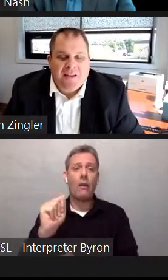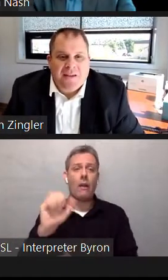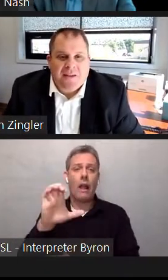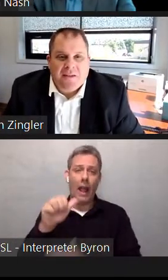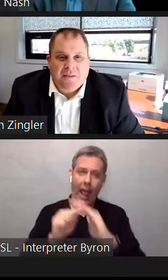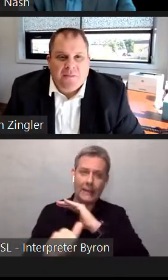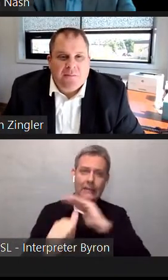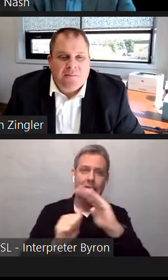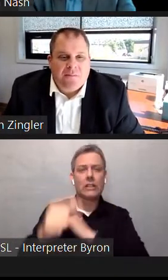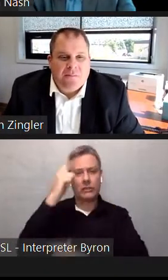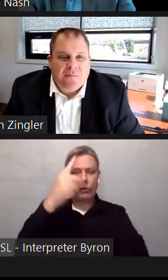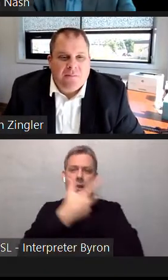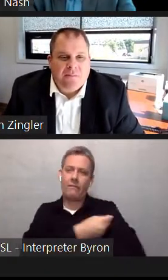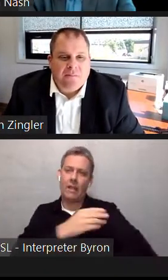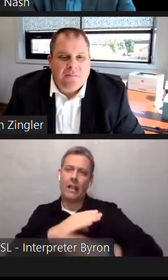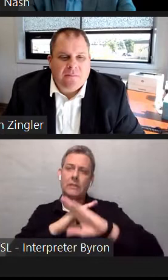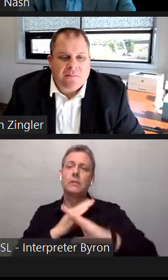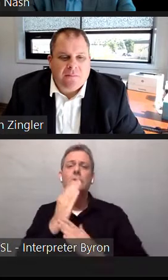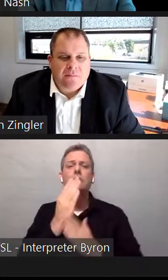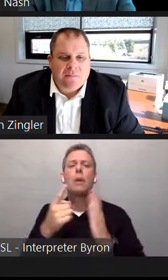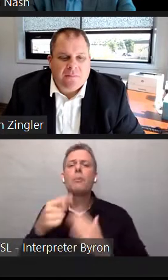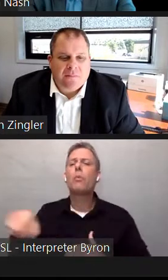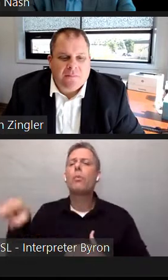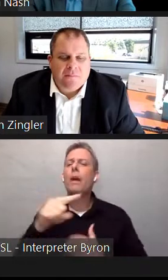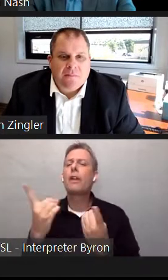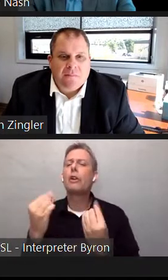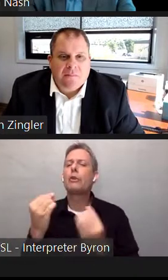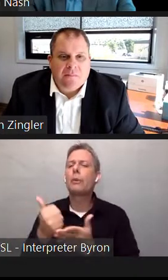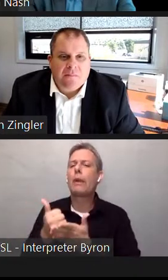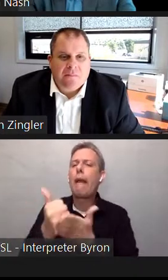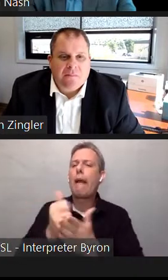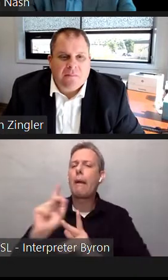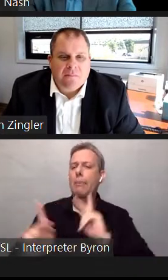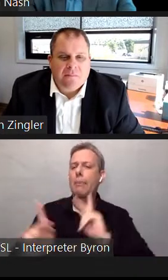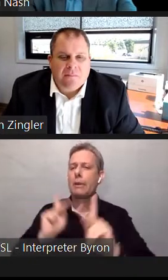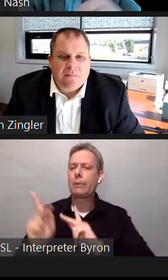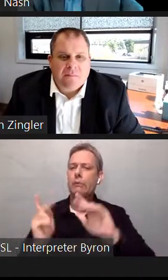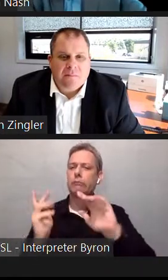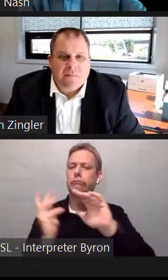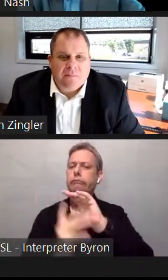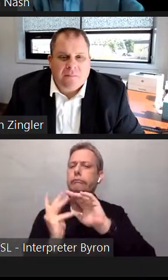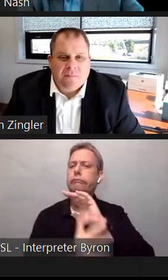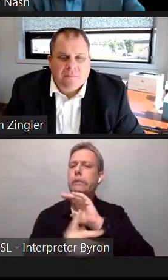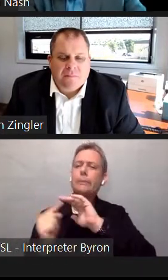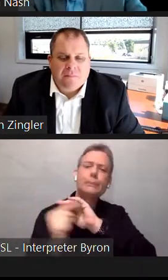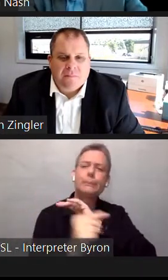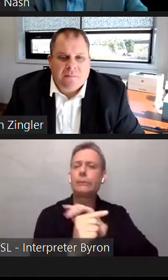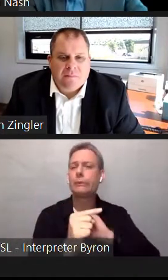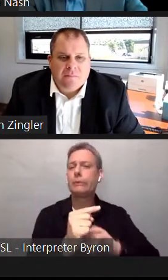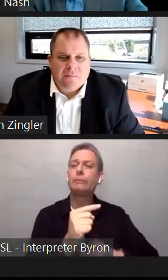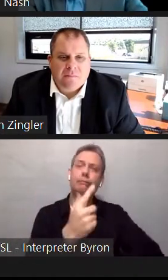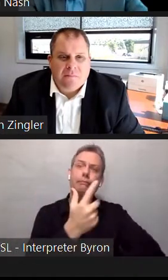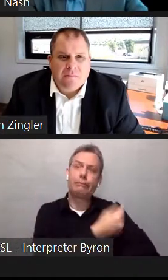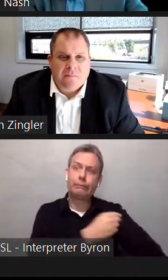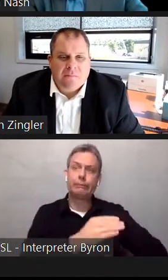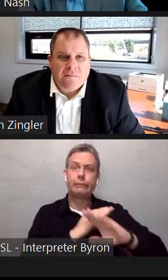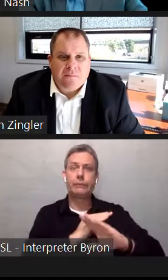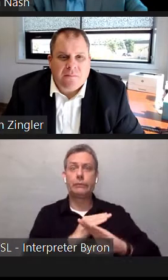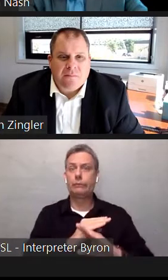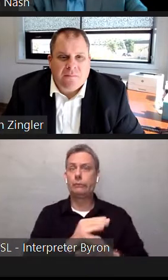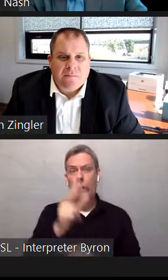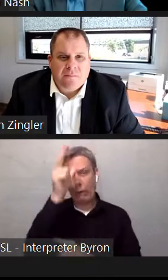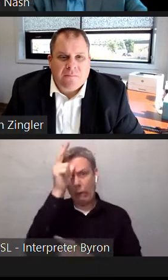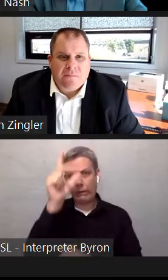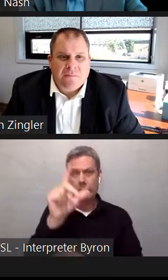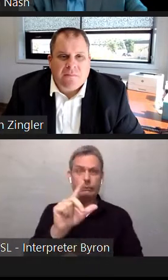mention some of what they did to help people access vaccines starting as early as January 2020.